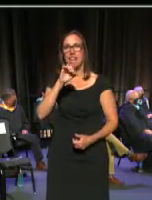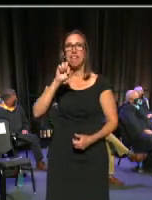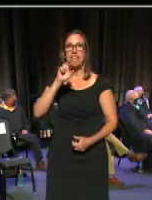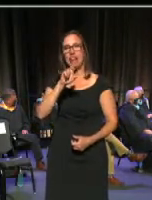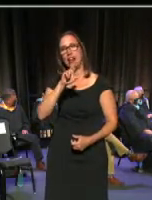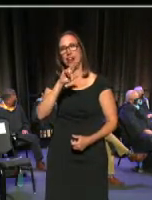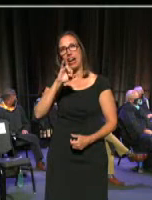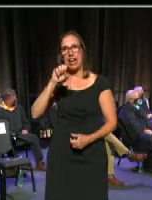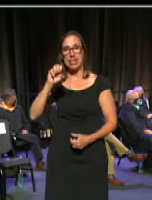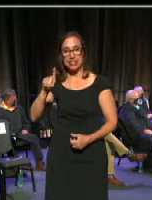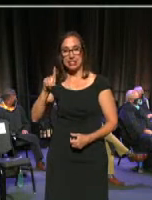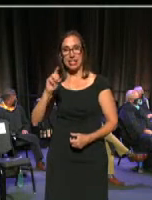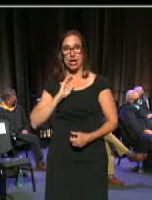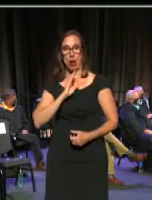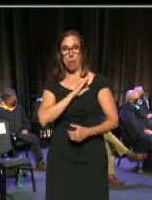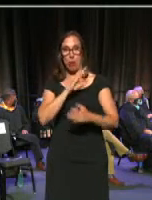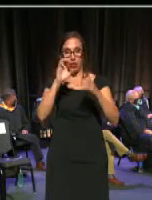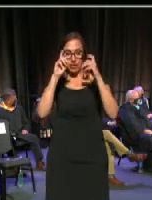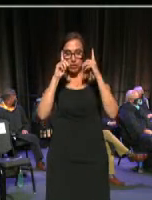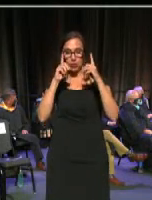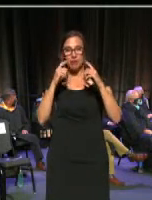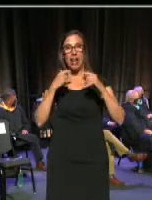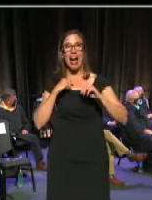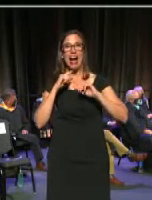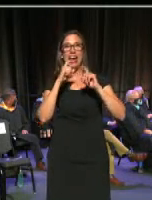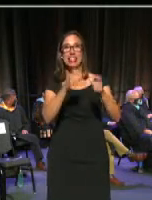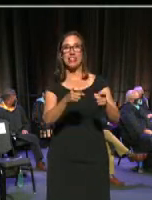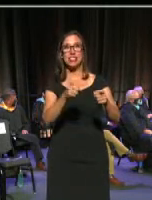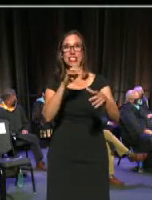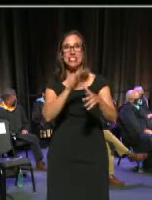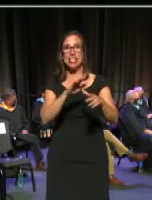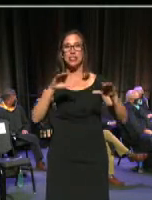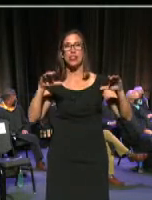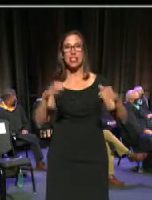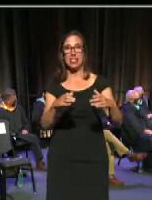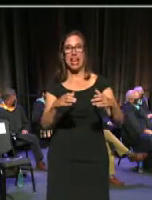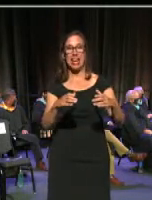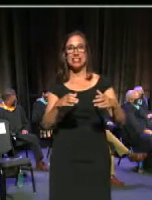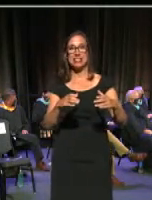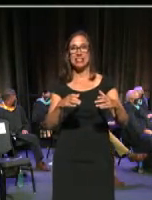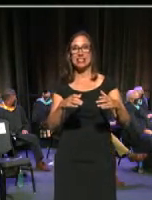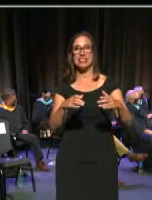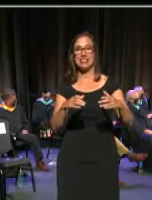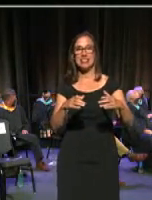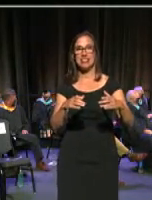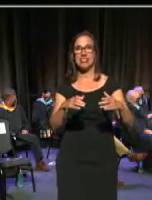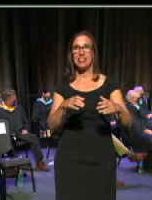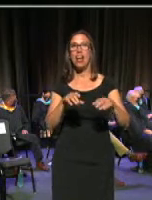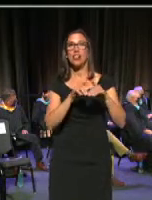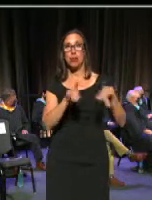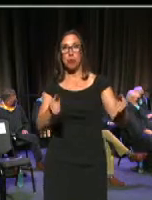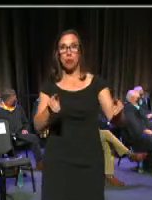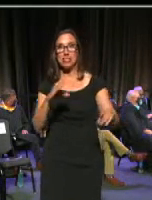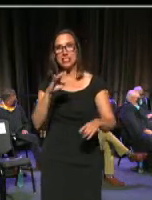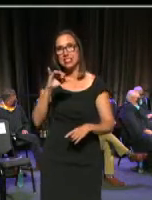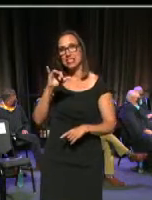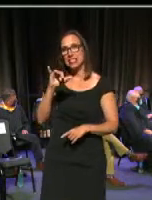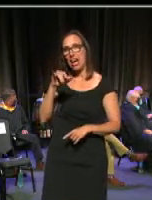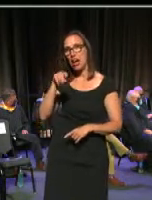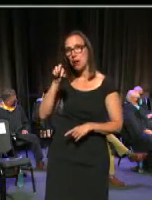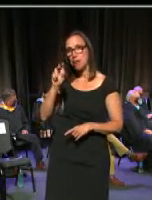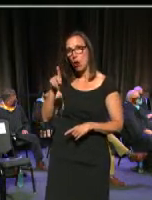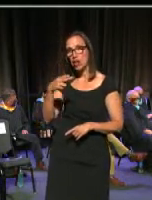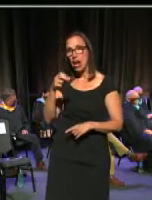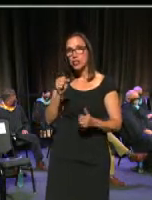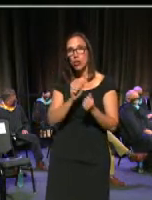District's Board of Education, I do hereby confer upon the senior class the diplomas of Cypress Park High